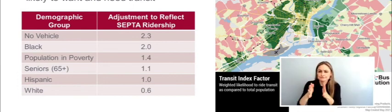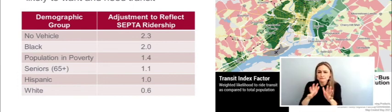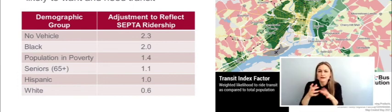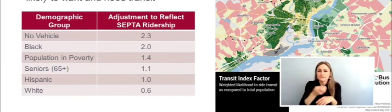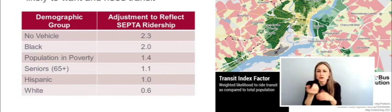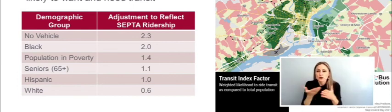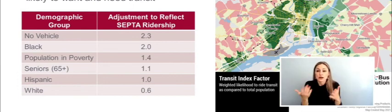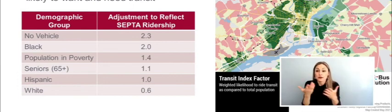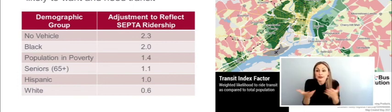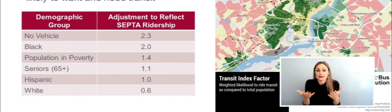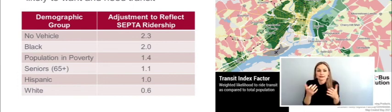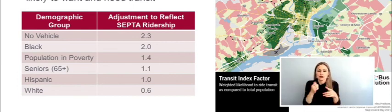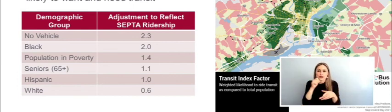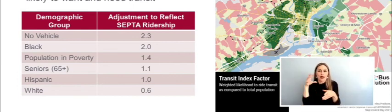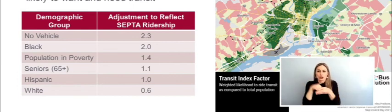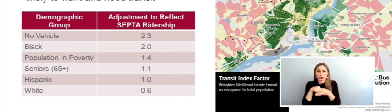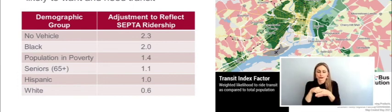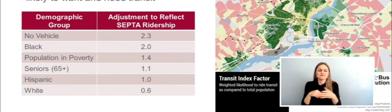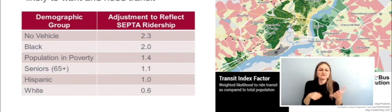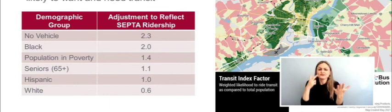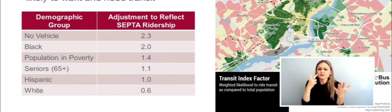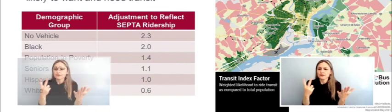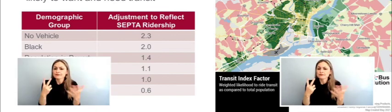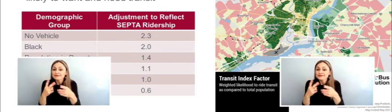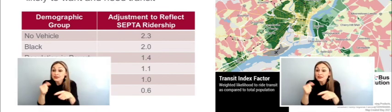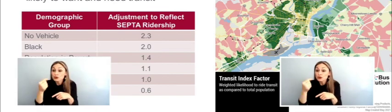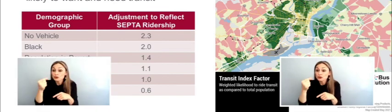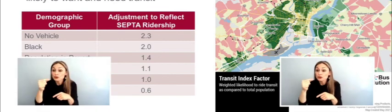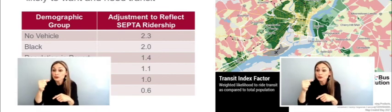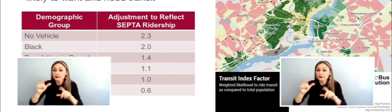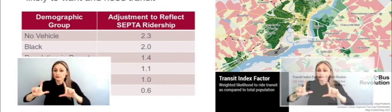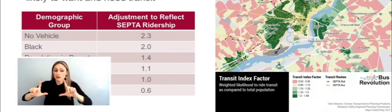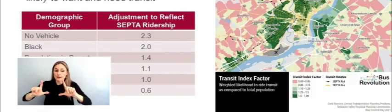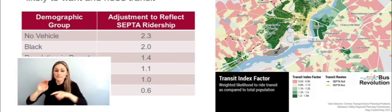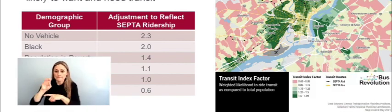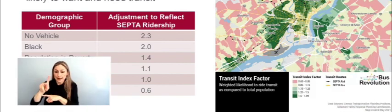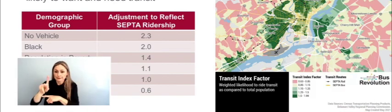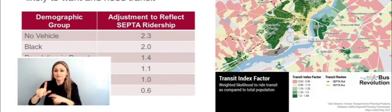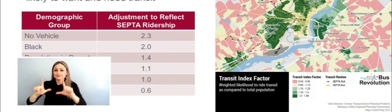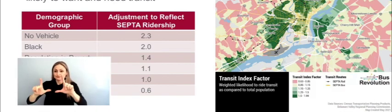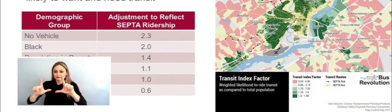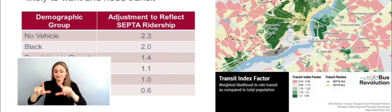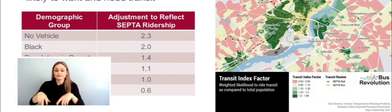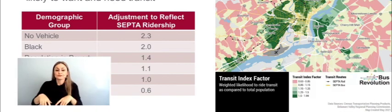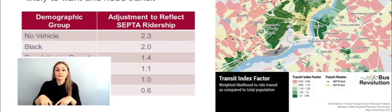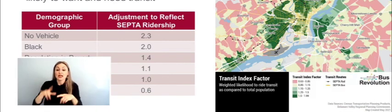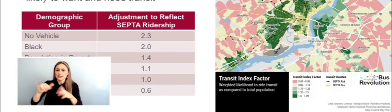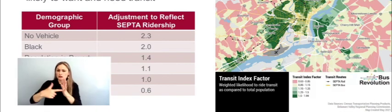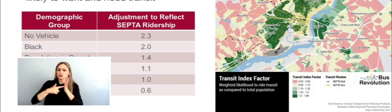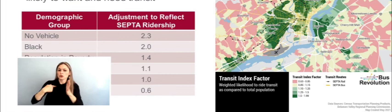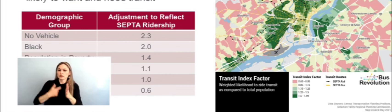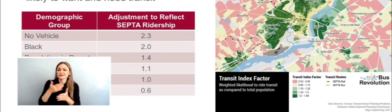included here as well. So you can see the areas that are green on the map on the right hand side. That shows us some of the adjustments